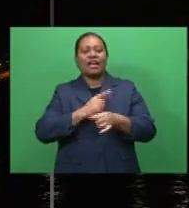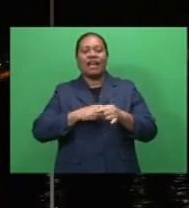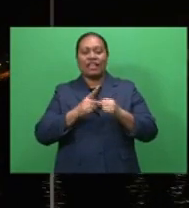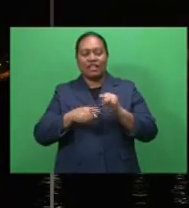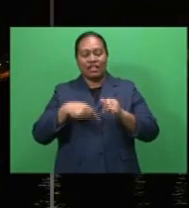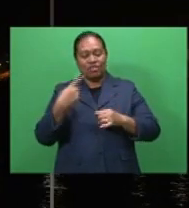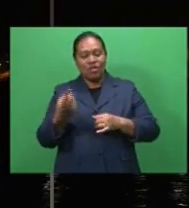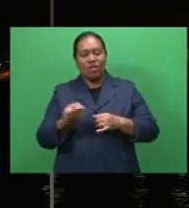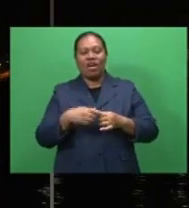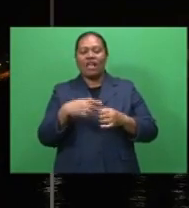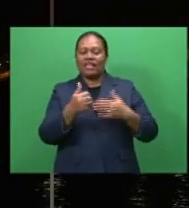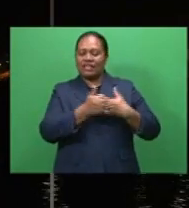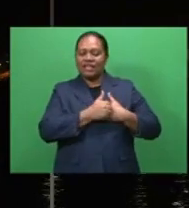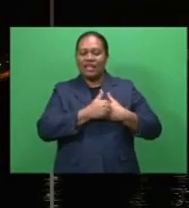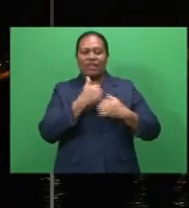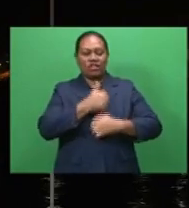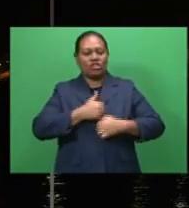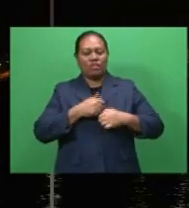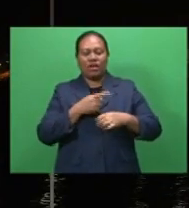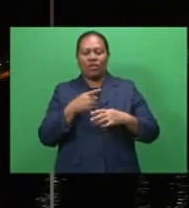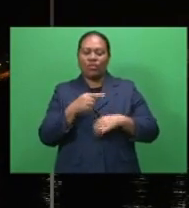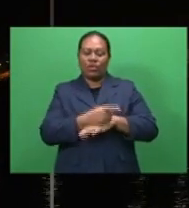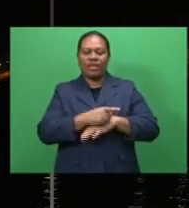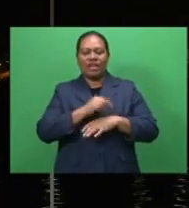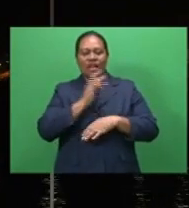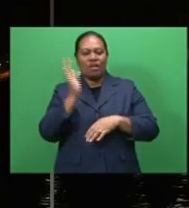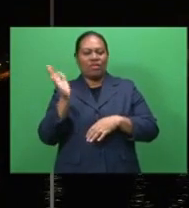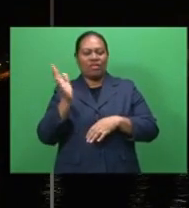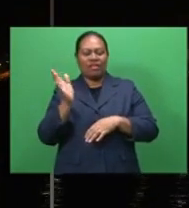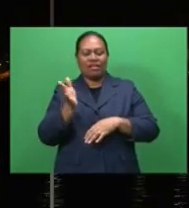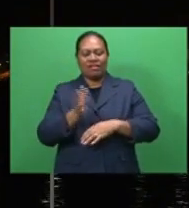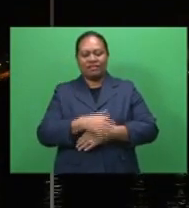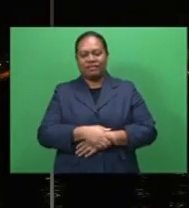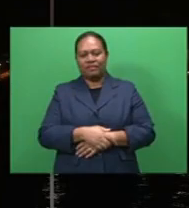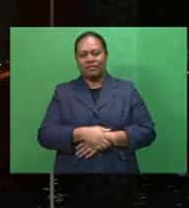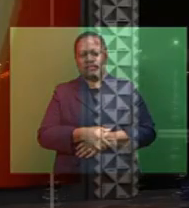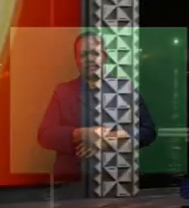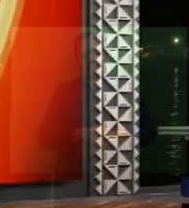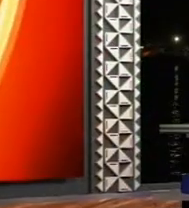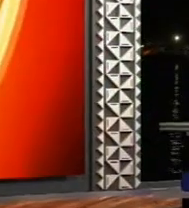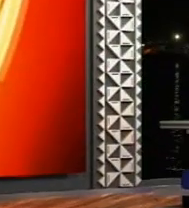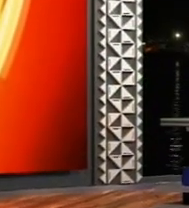Until tomorrow, have a safe and enjoyable weekend. Mother Mamba.